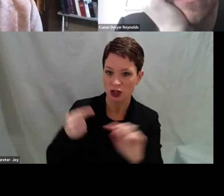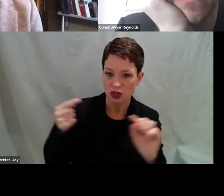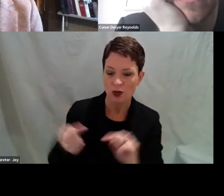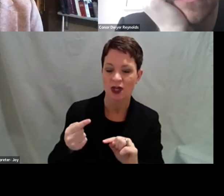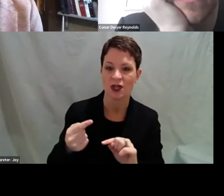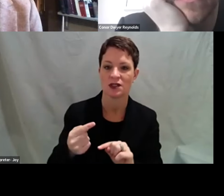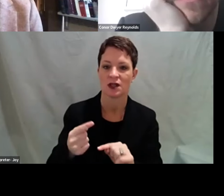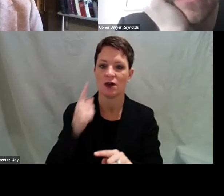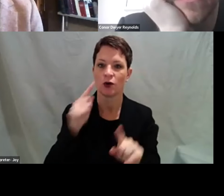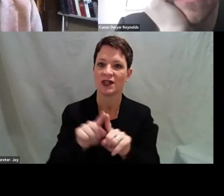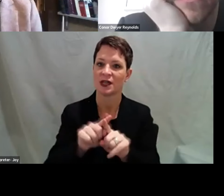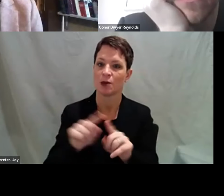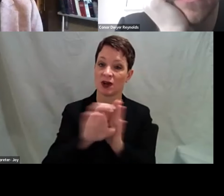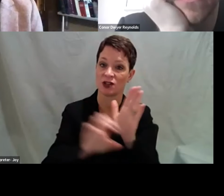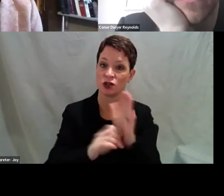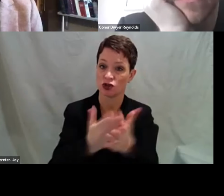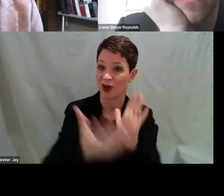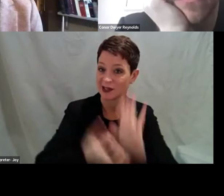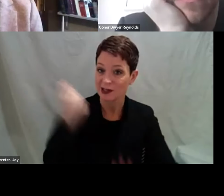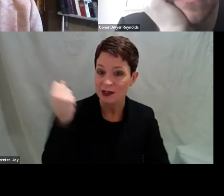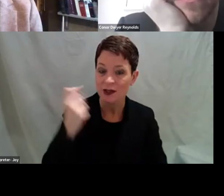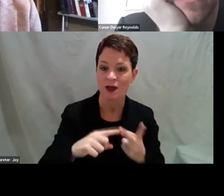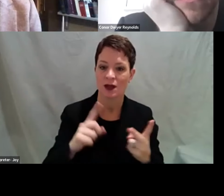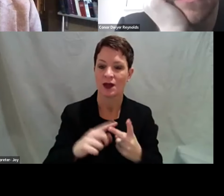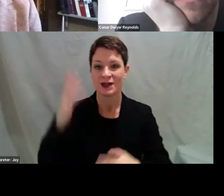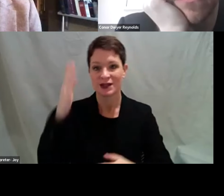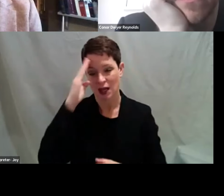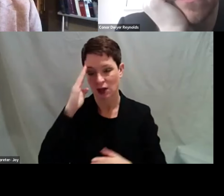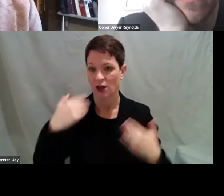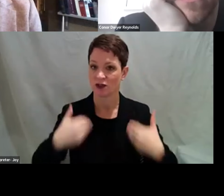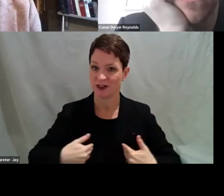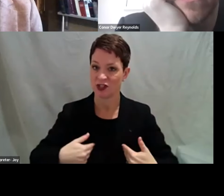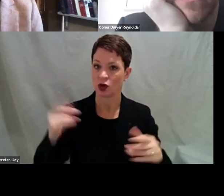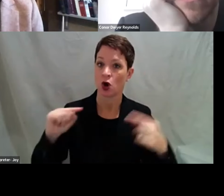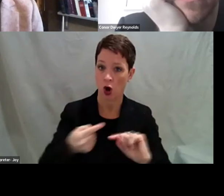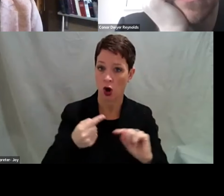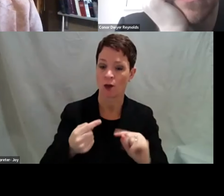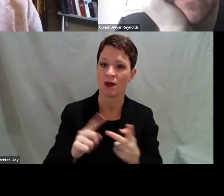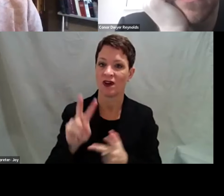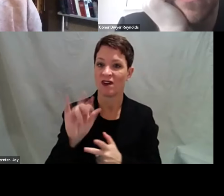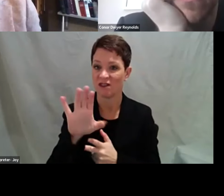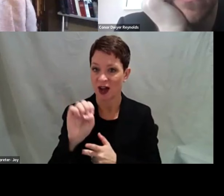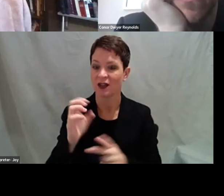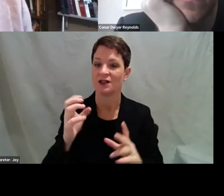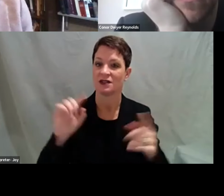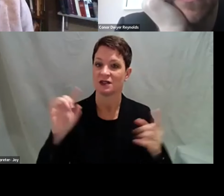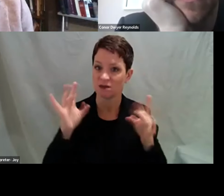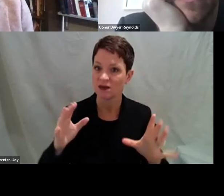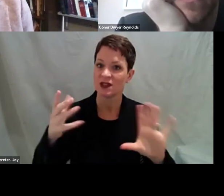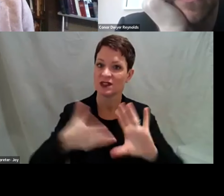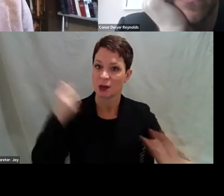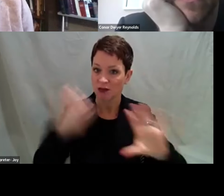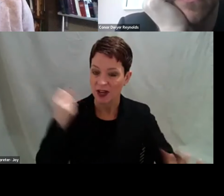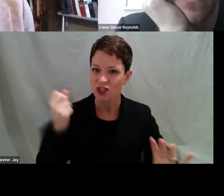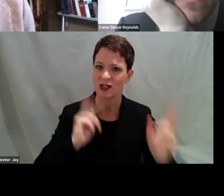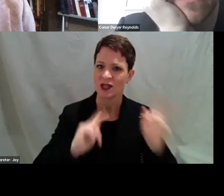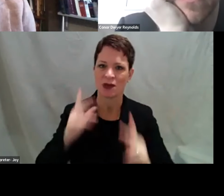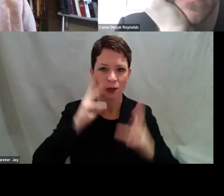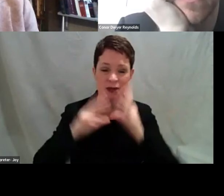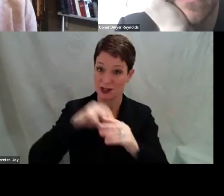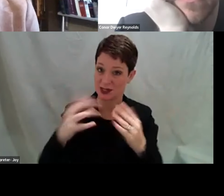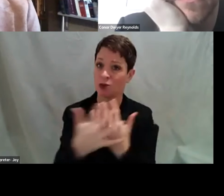statutory and constitutional rights stemming from the physical and psychological harms, violence, and deprivation that disabled people experience in